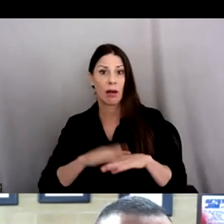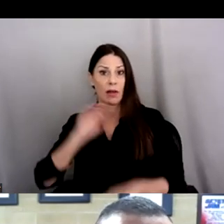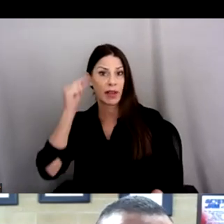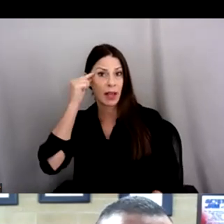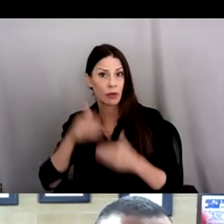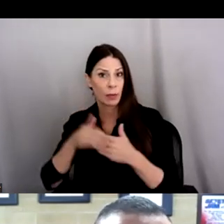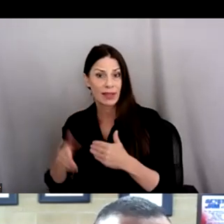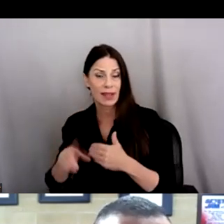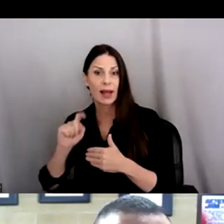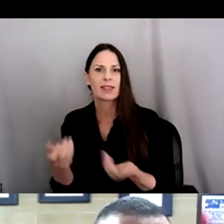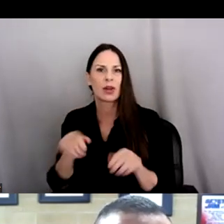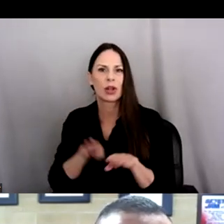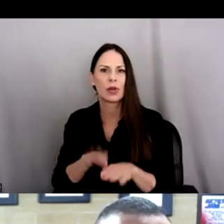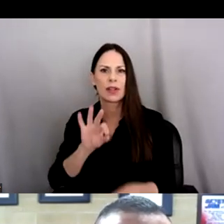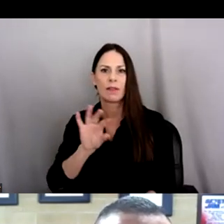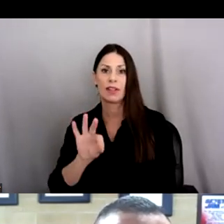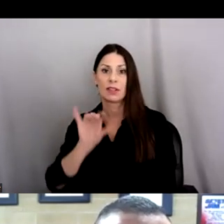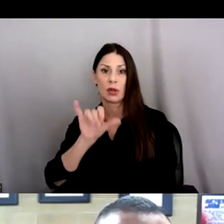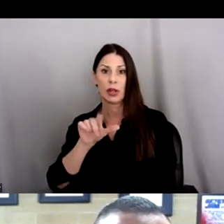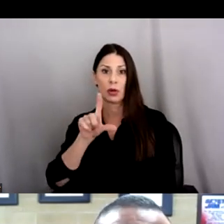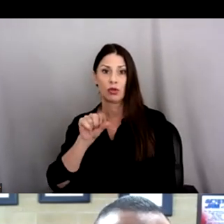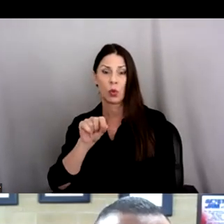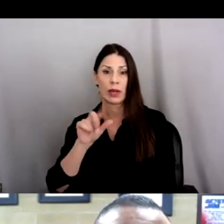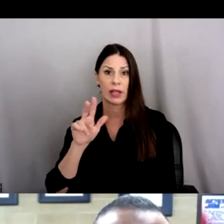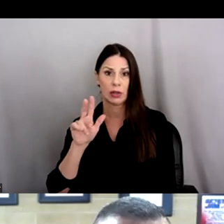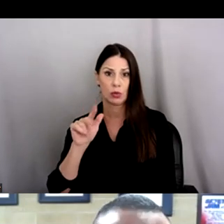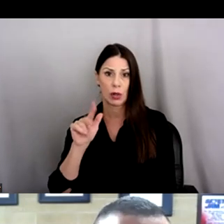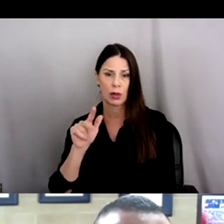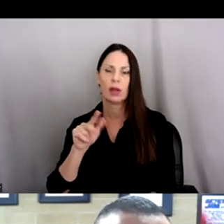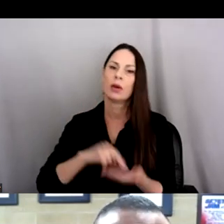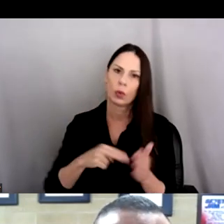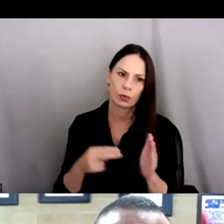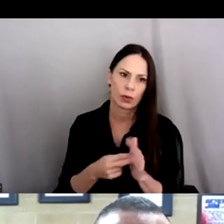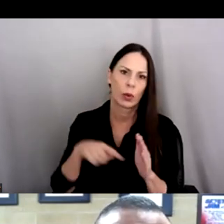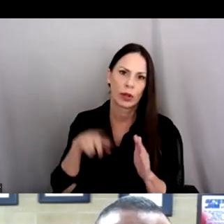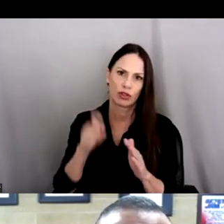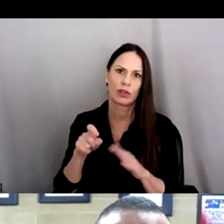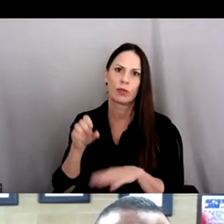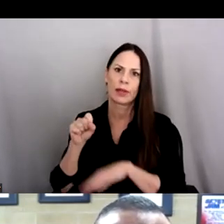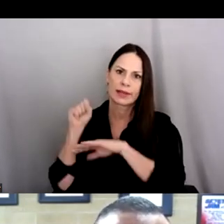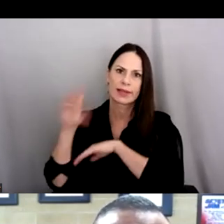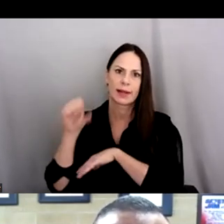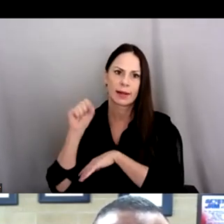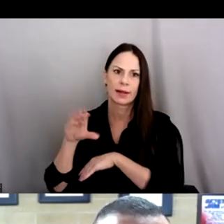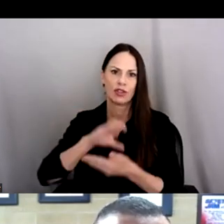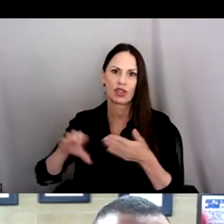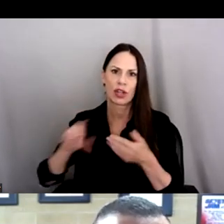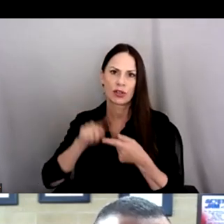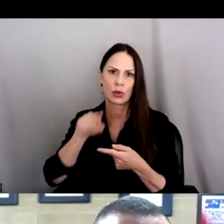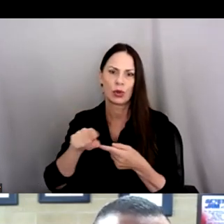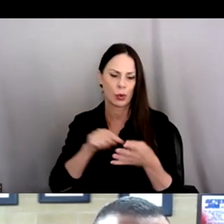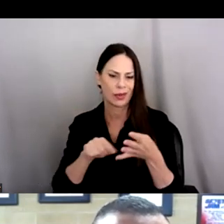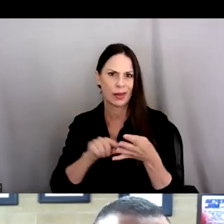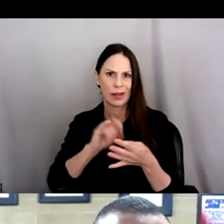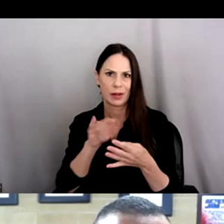year 23, which meant we should have been sending checks to you, right? Like at the end of June. We have a little